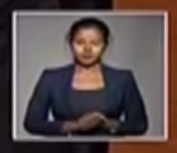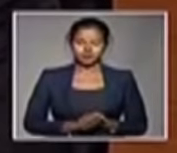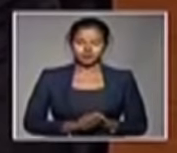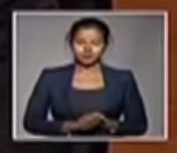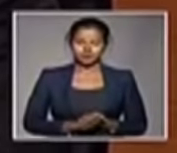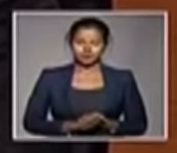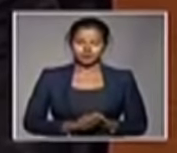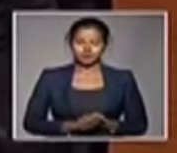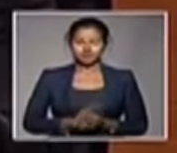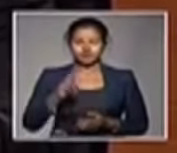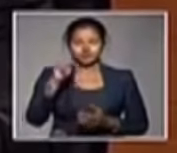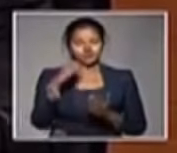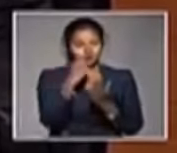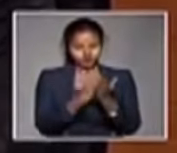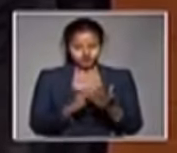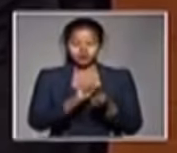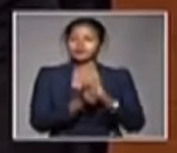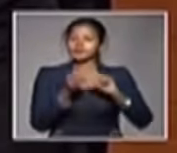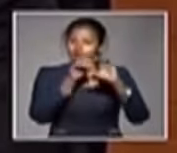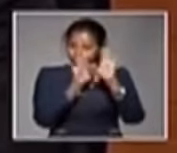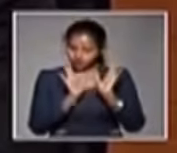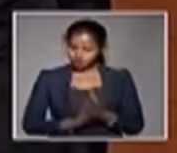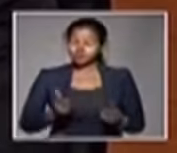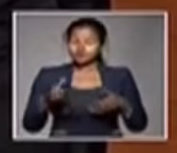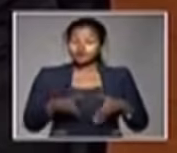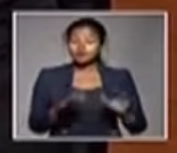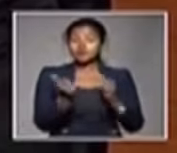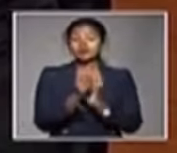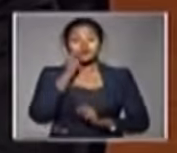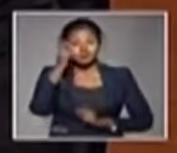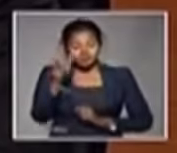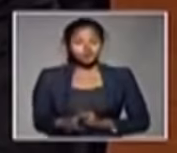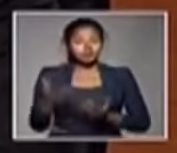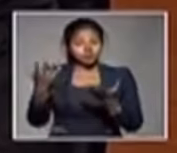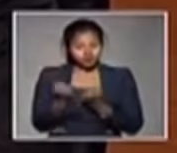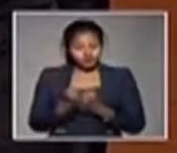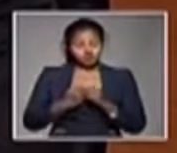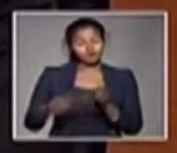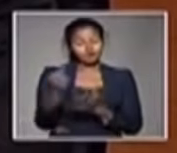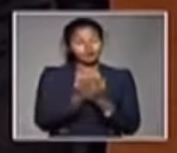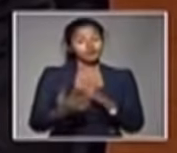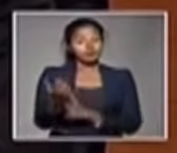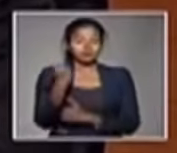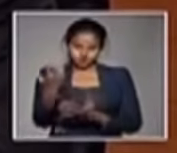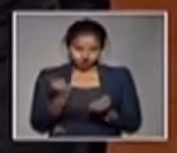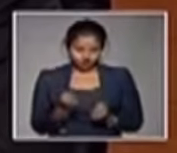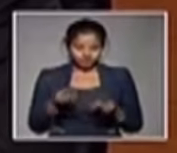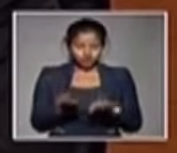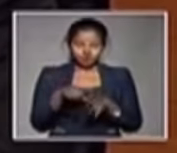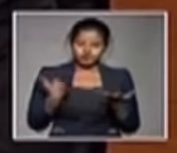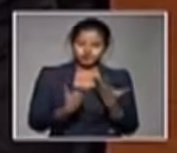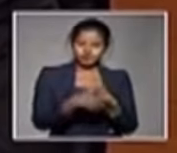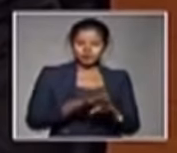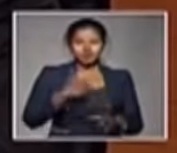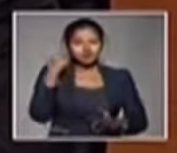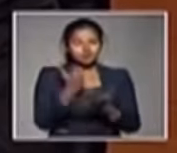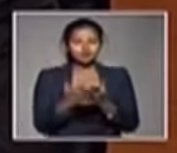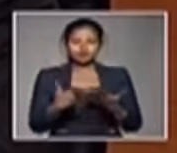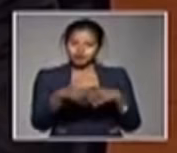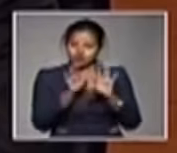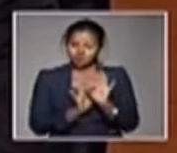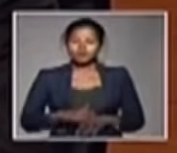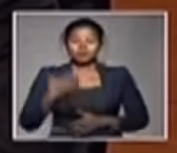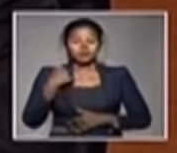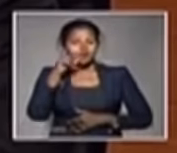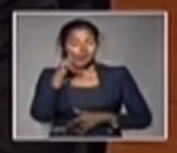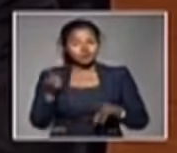The 20th Amendment to the Constitution creates a way for one person to obtain executive powers. There are a number of critical points. There are attempts made by